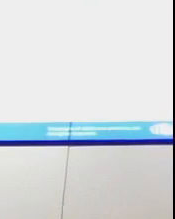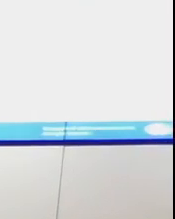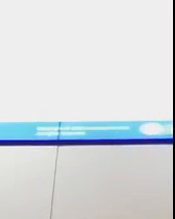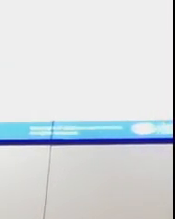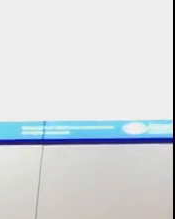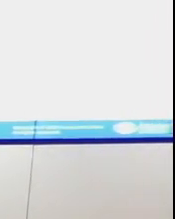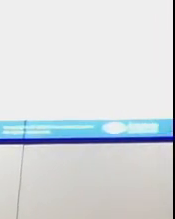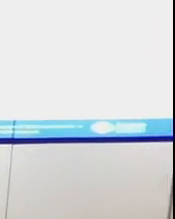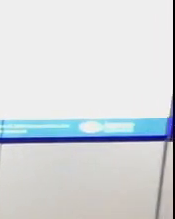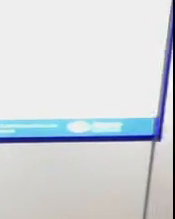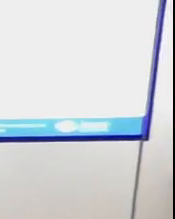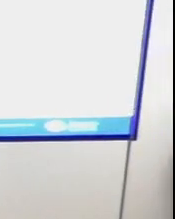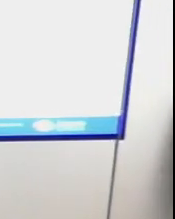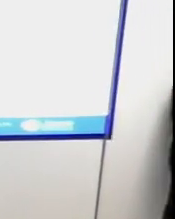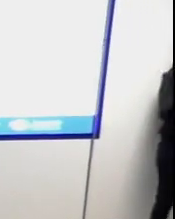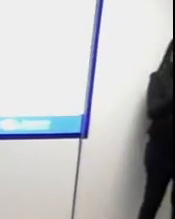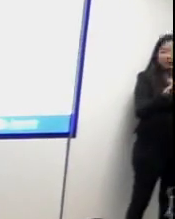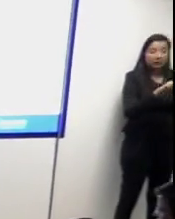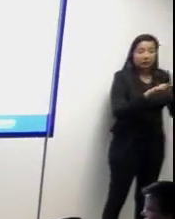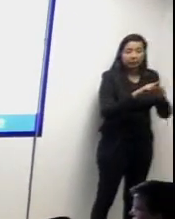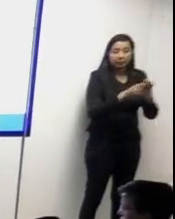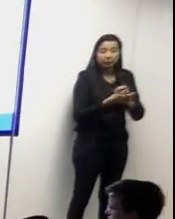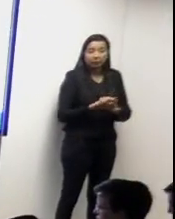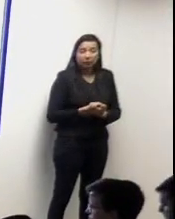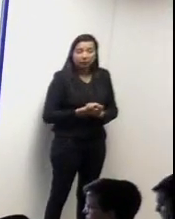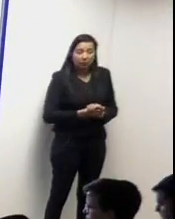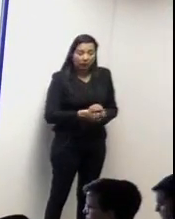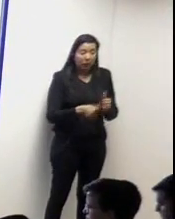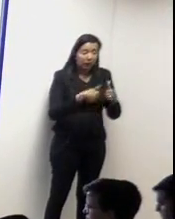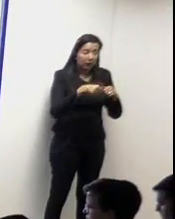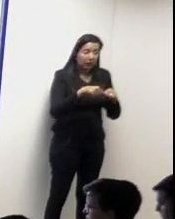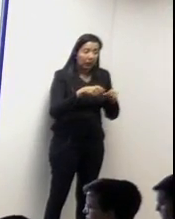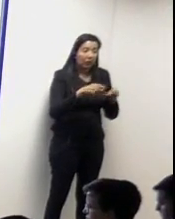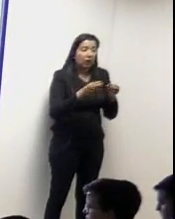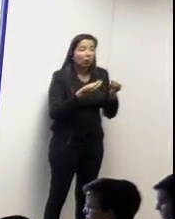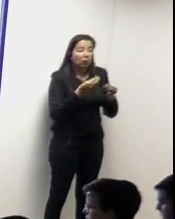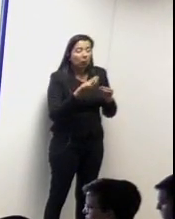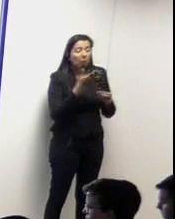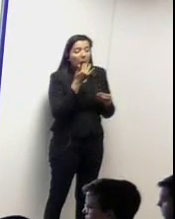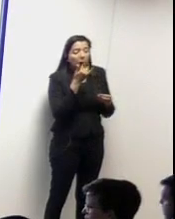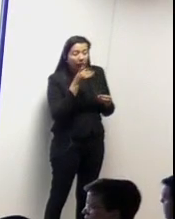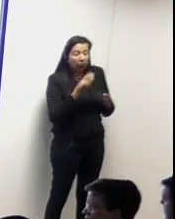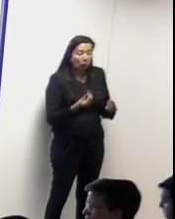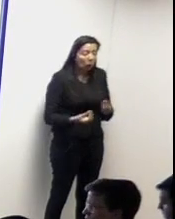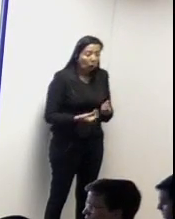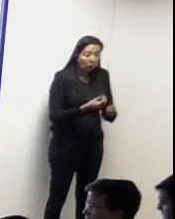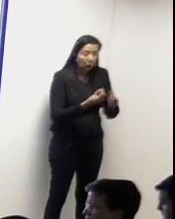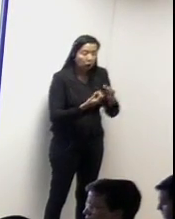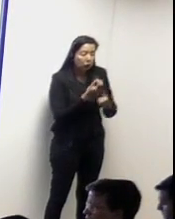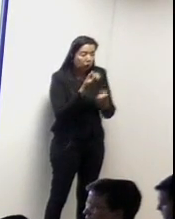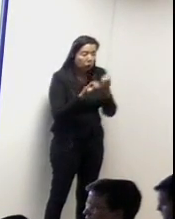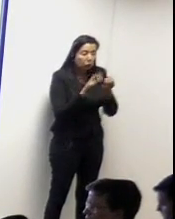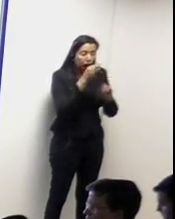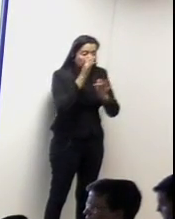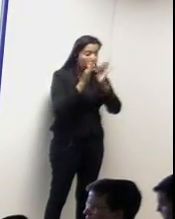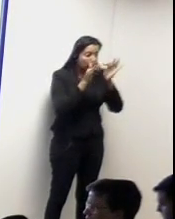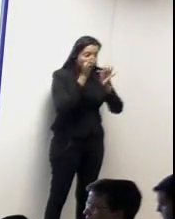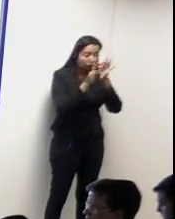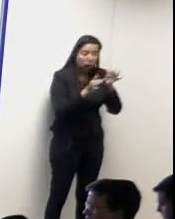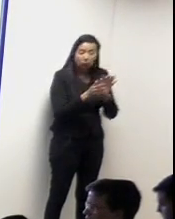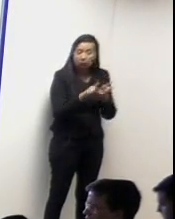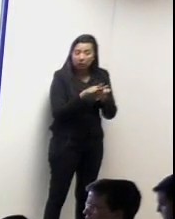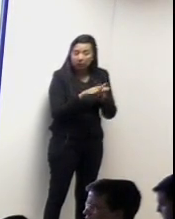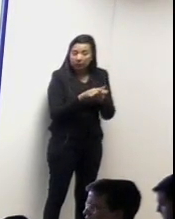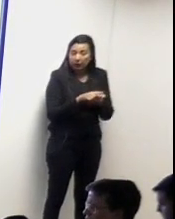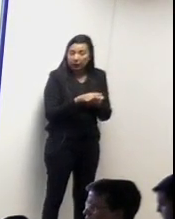over, they're eating on their own, the grass, then how much grass there is will determine how many